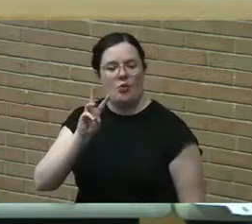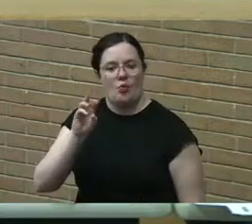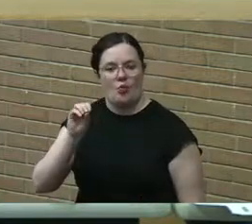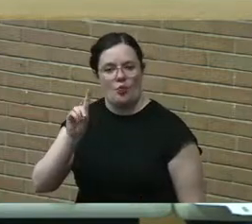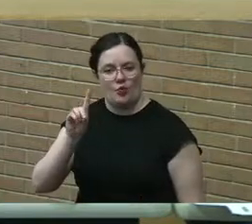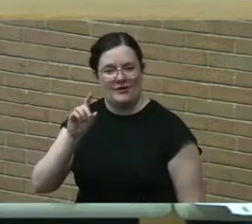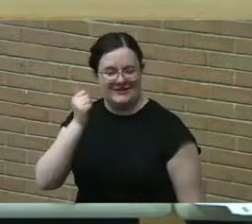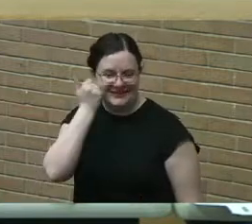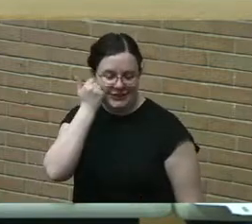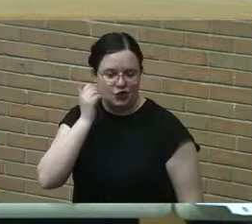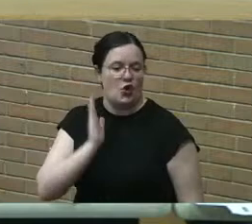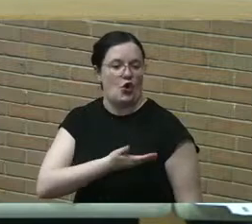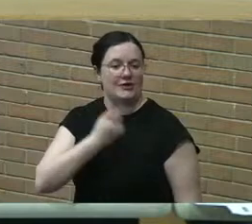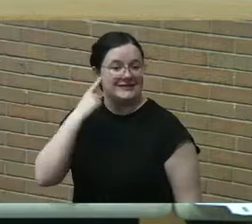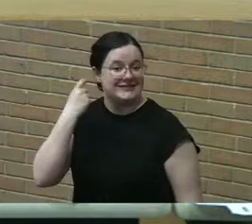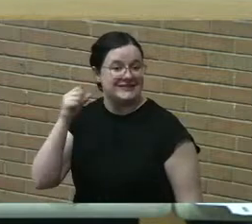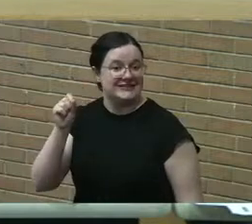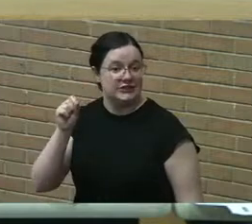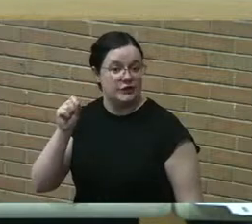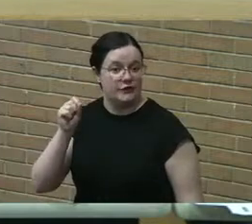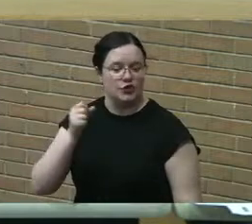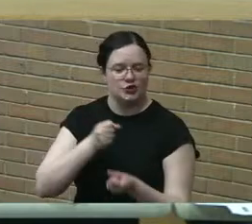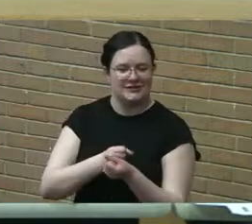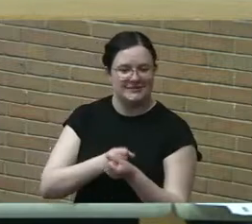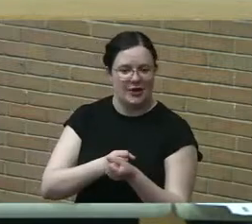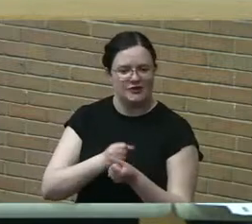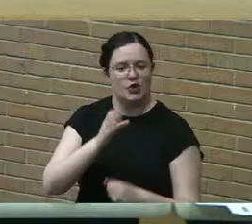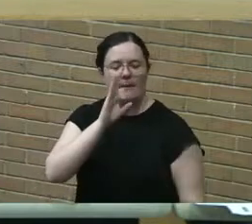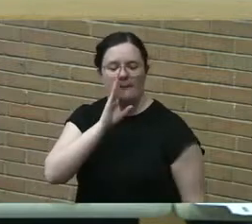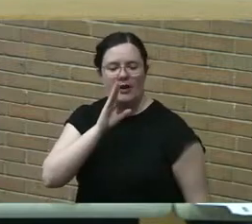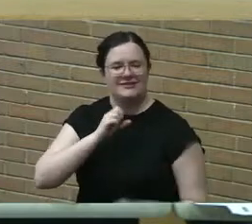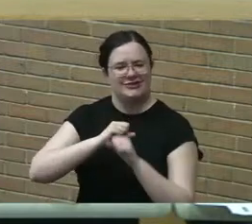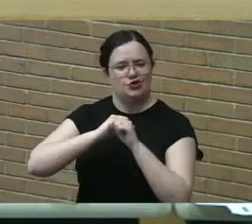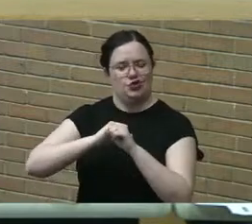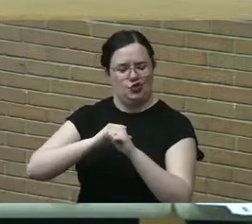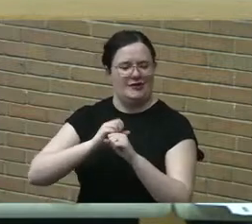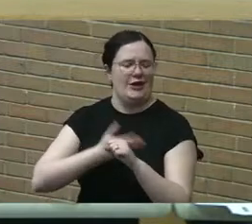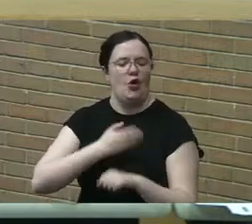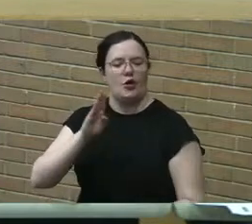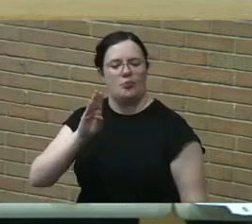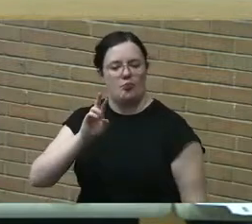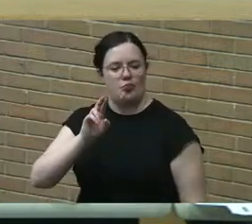Securities was our bronze sponsor. We also